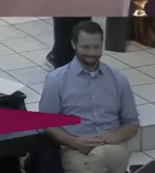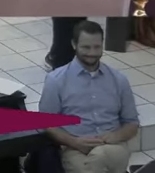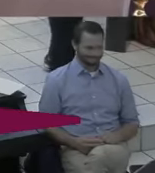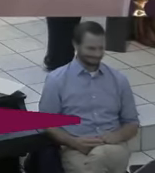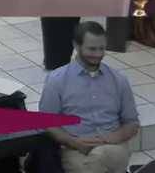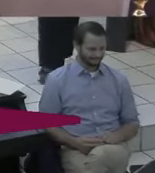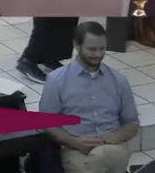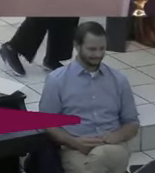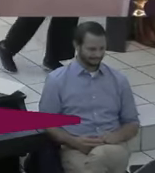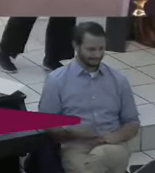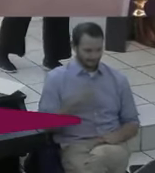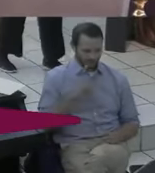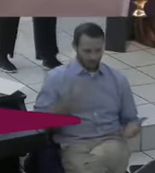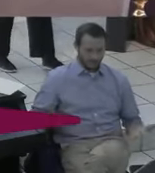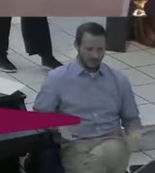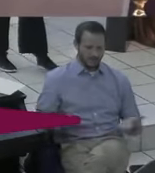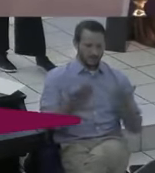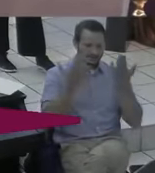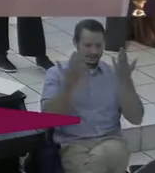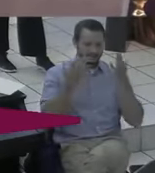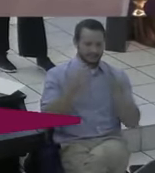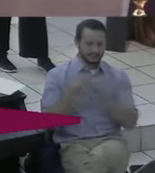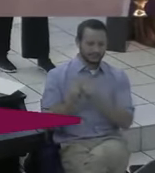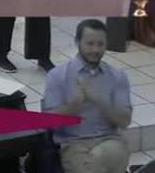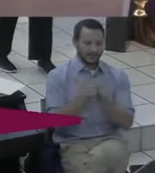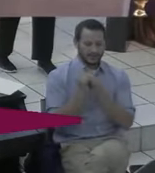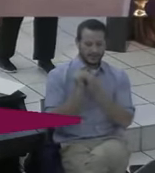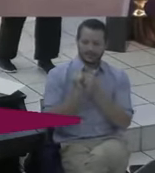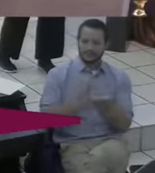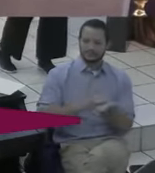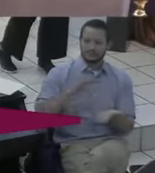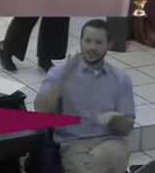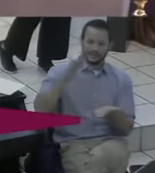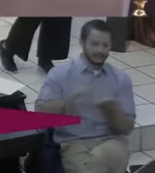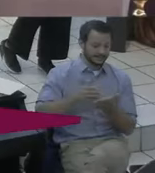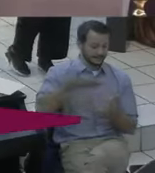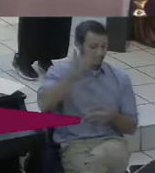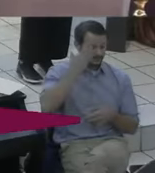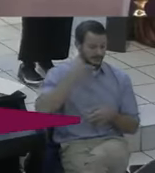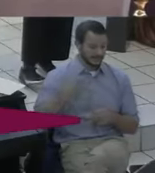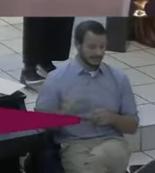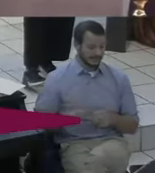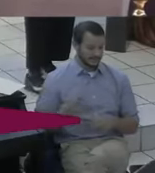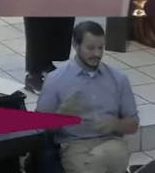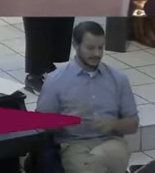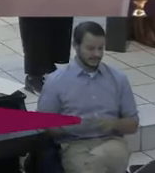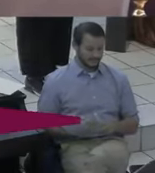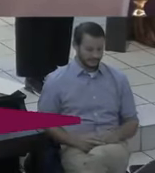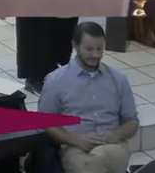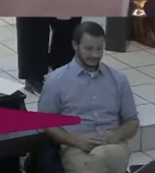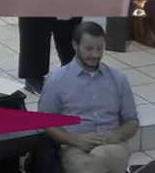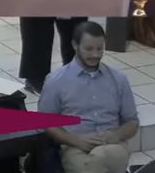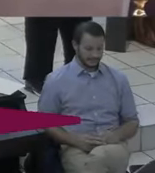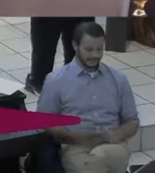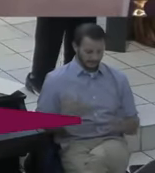name. Rise up together, praise God's name.